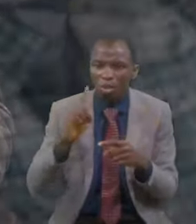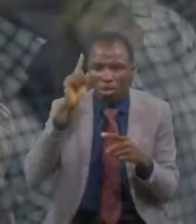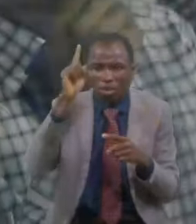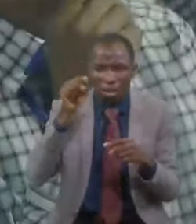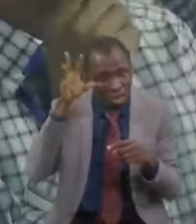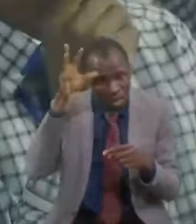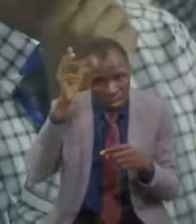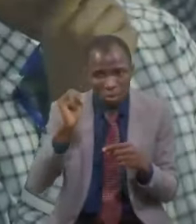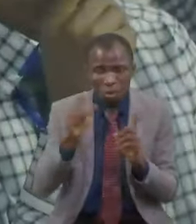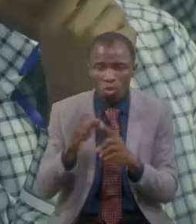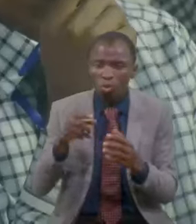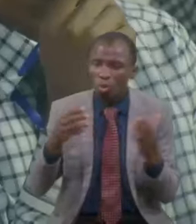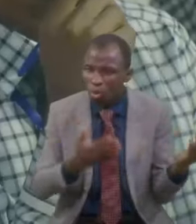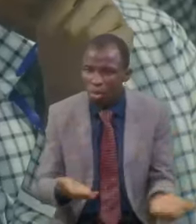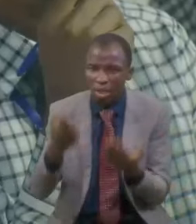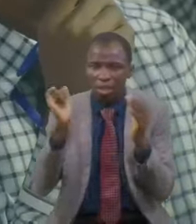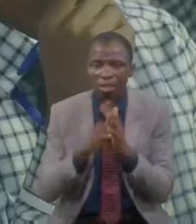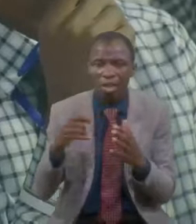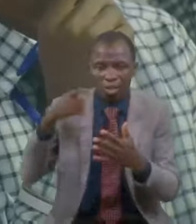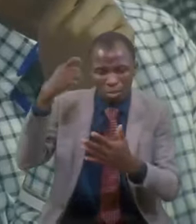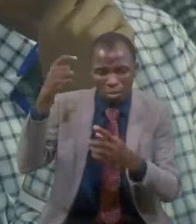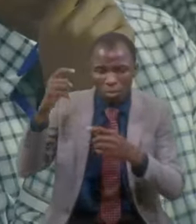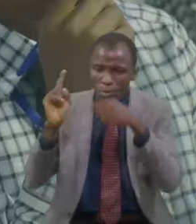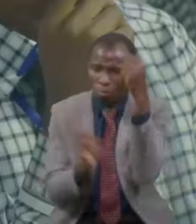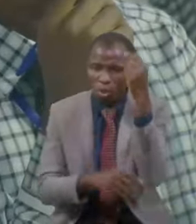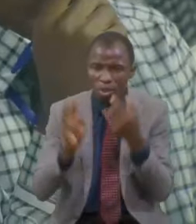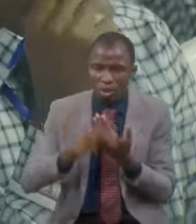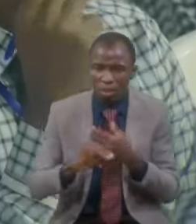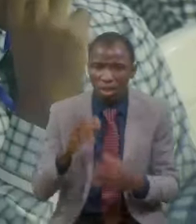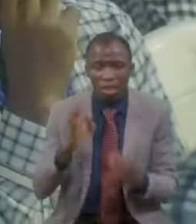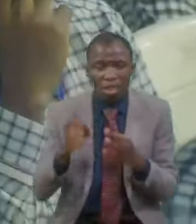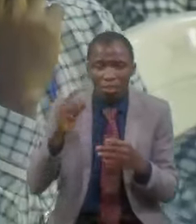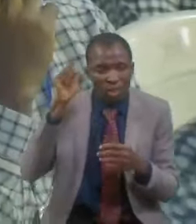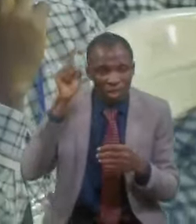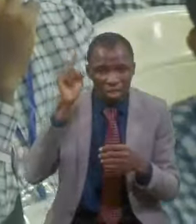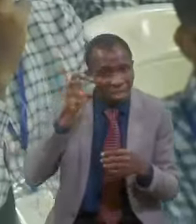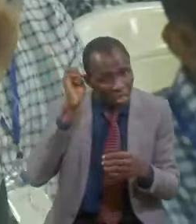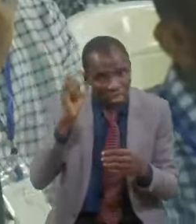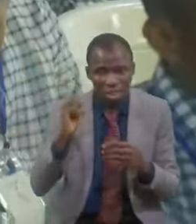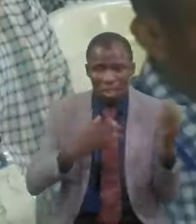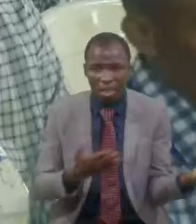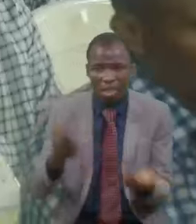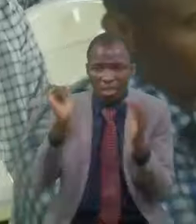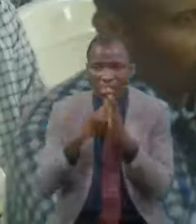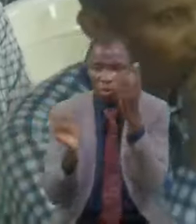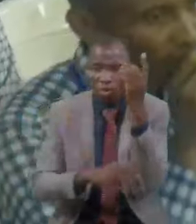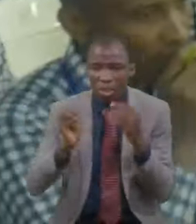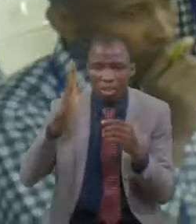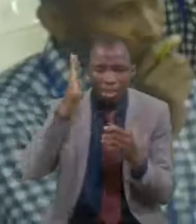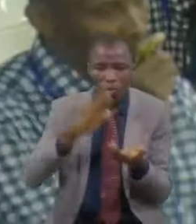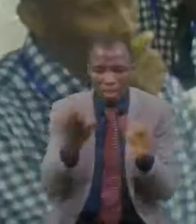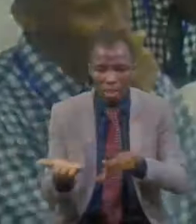punishment. If he bears that punishment, he will die forever. He'll be separated from